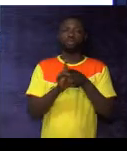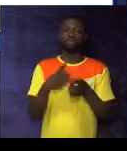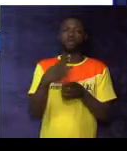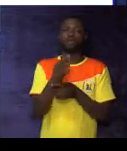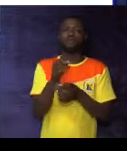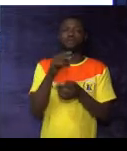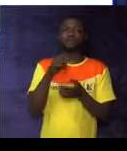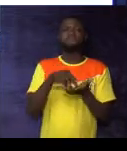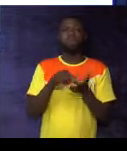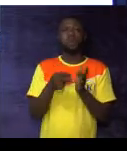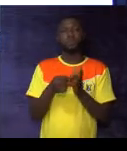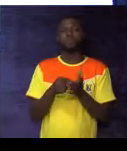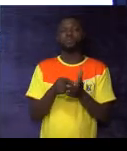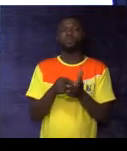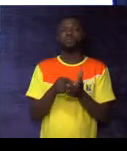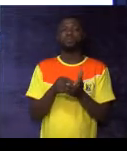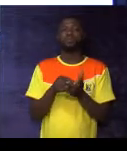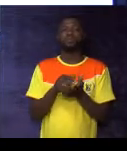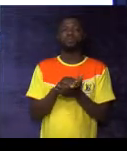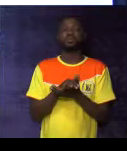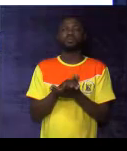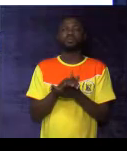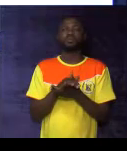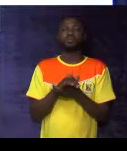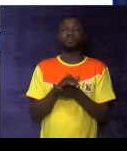of conjunctions of purpose.